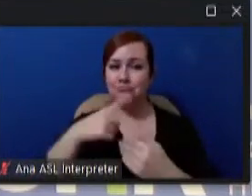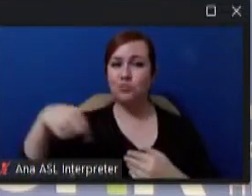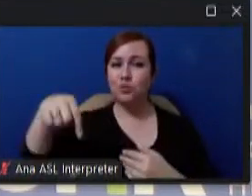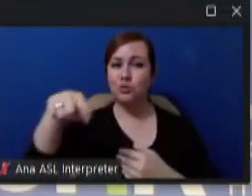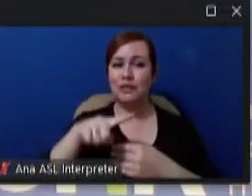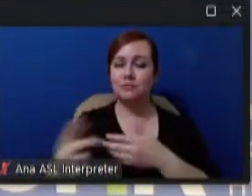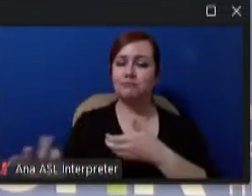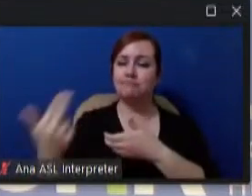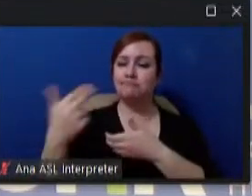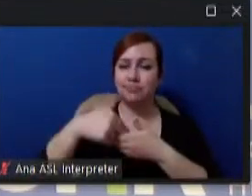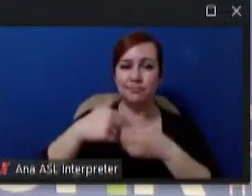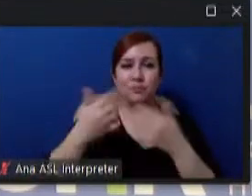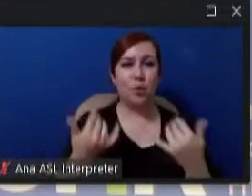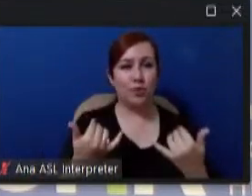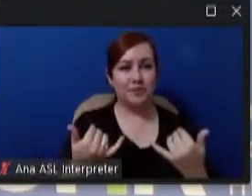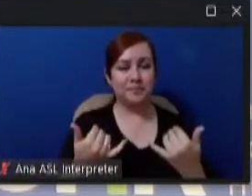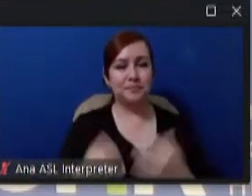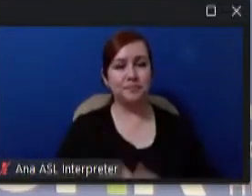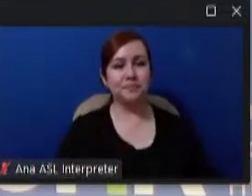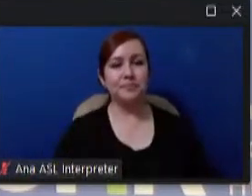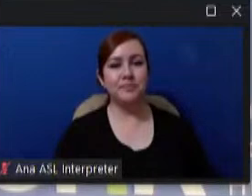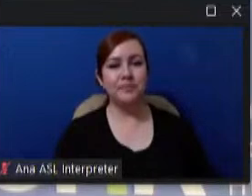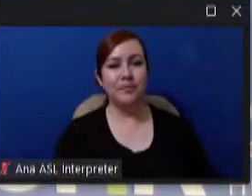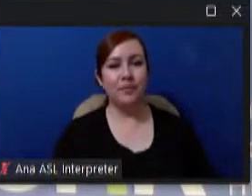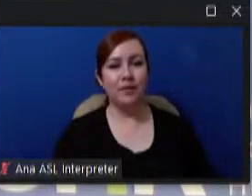have you here with us.